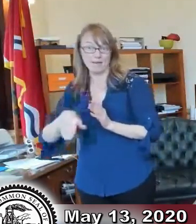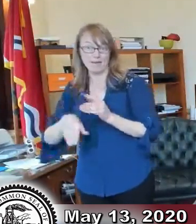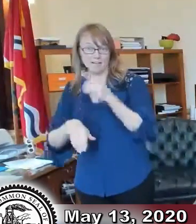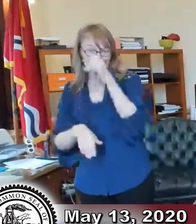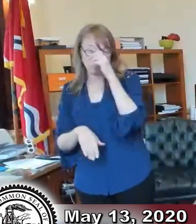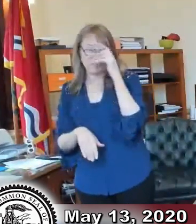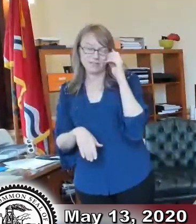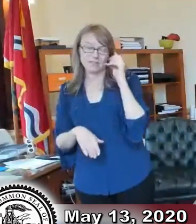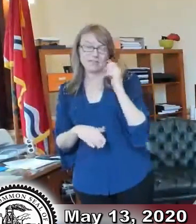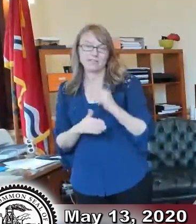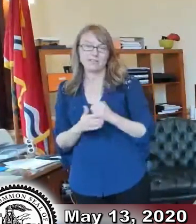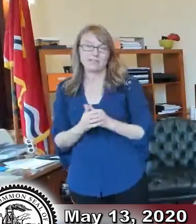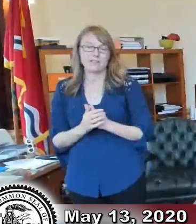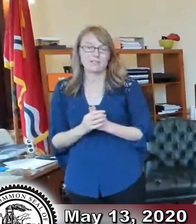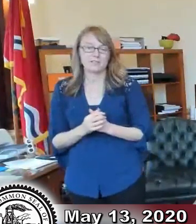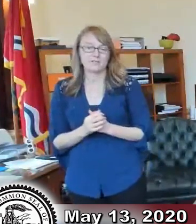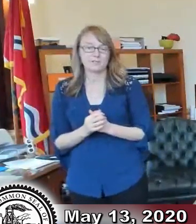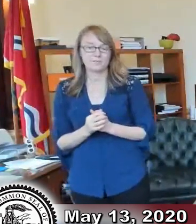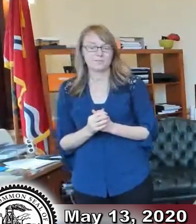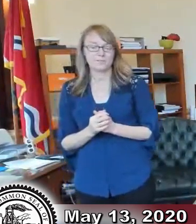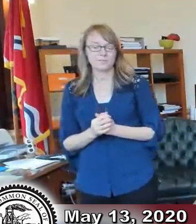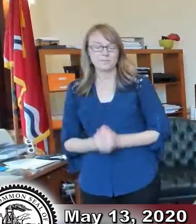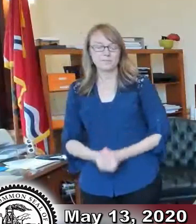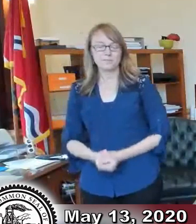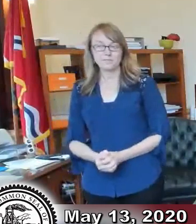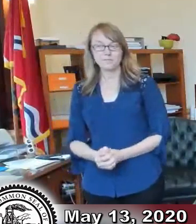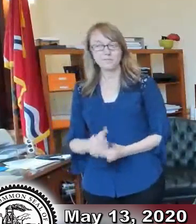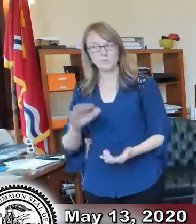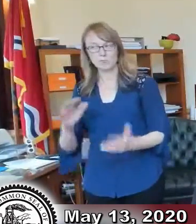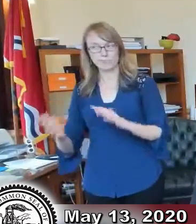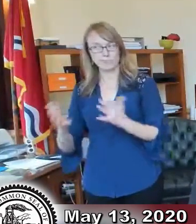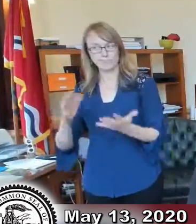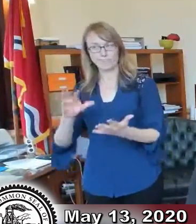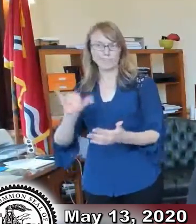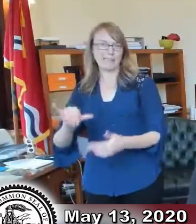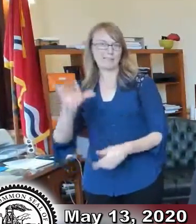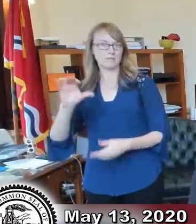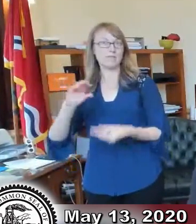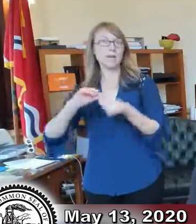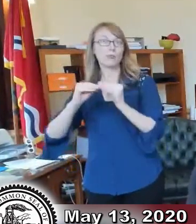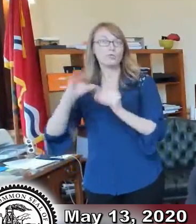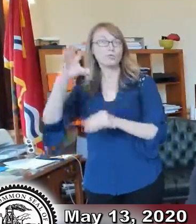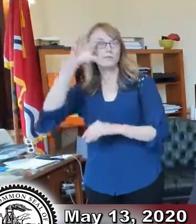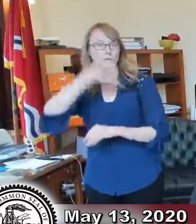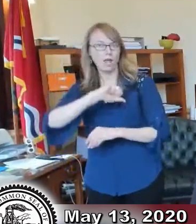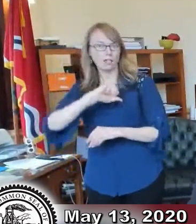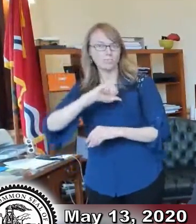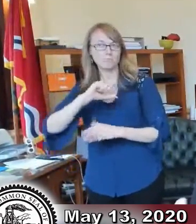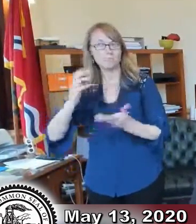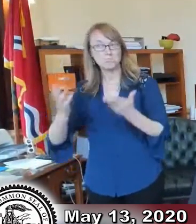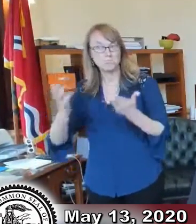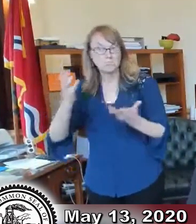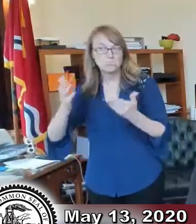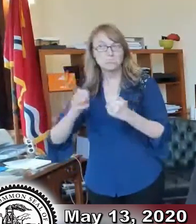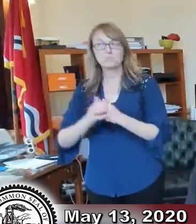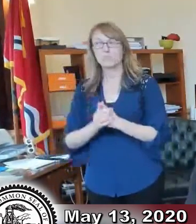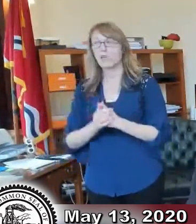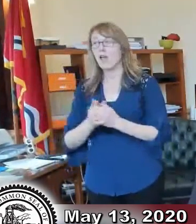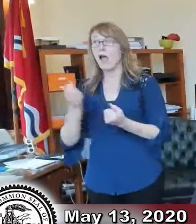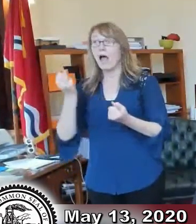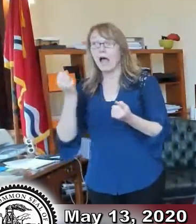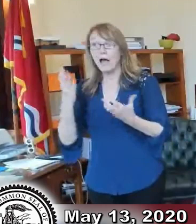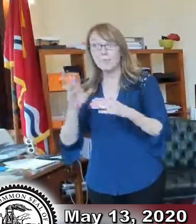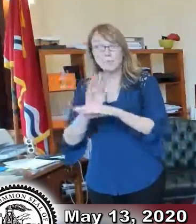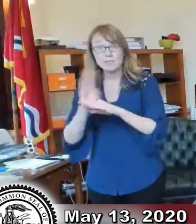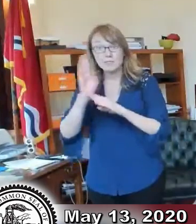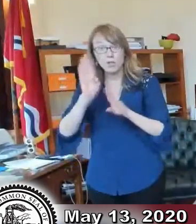Give or take. None of us know how many people are going to go back to work, how many businesses are going to go open, how many people are going to go